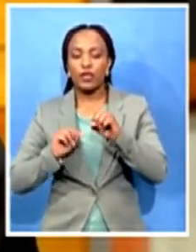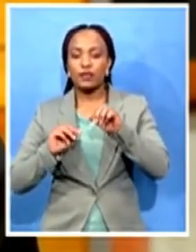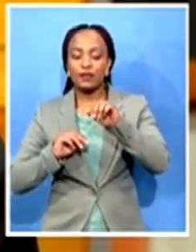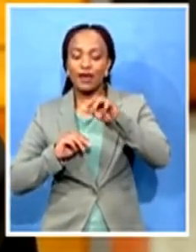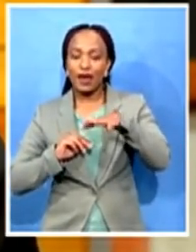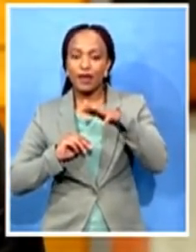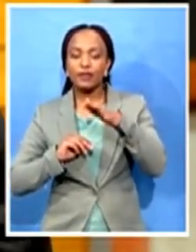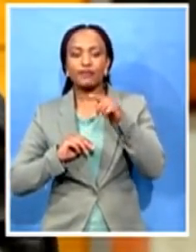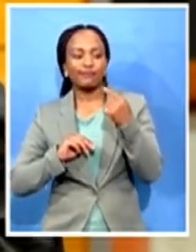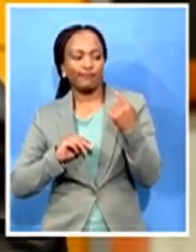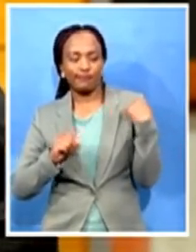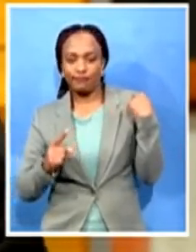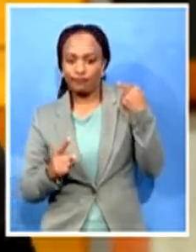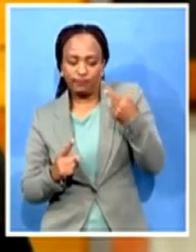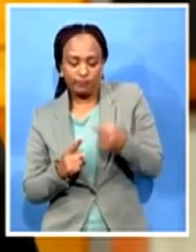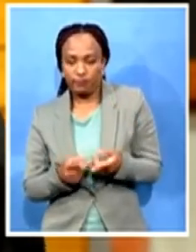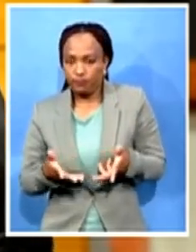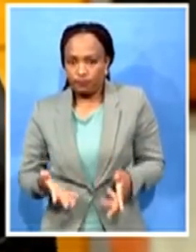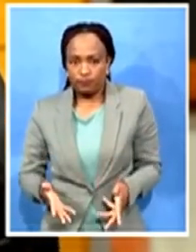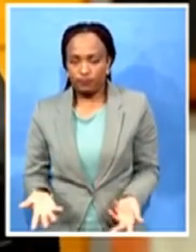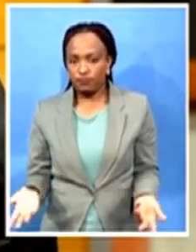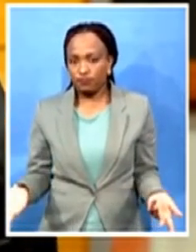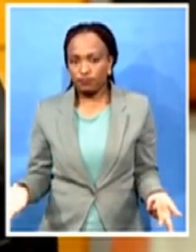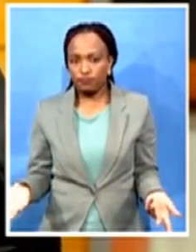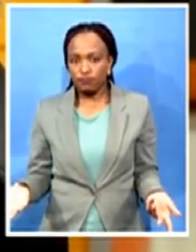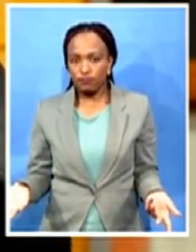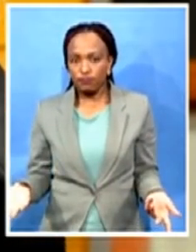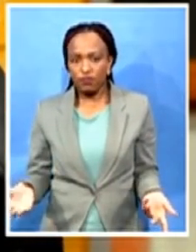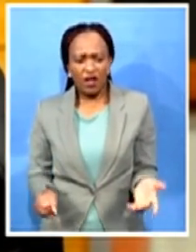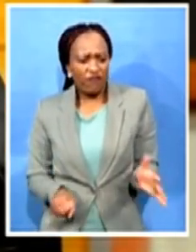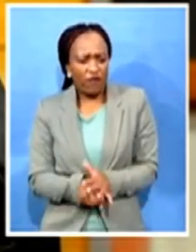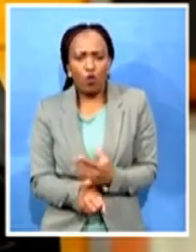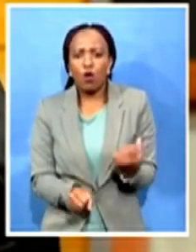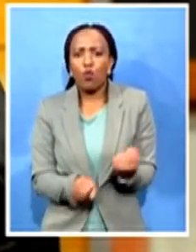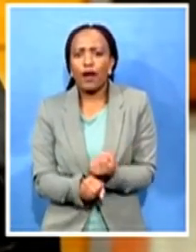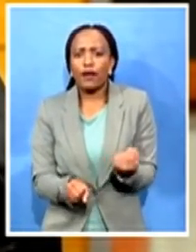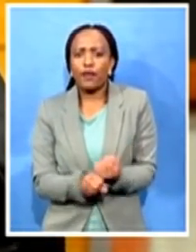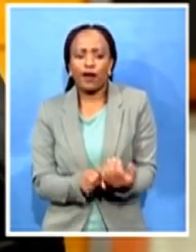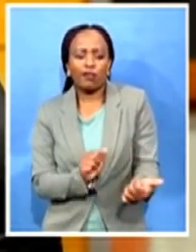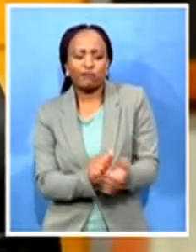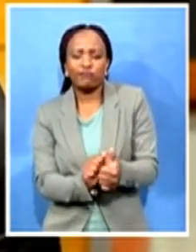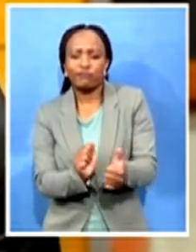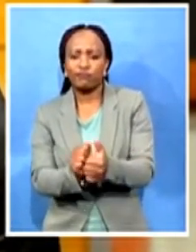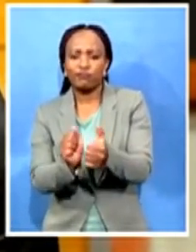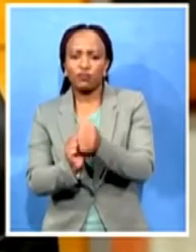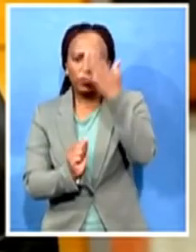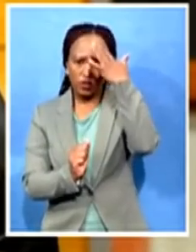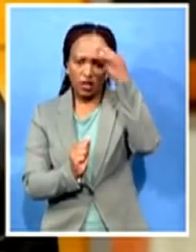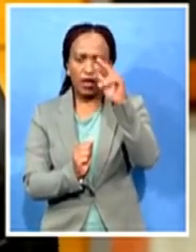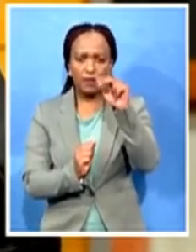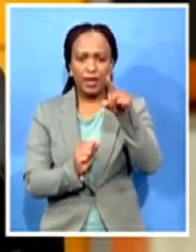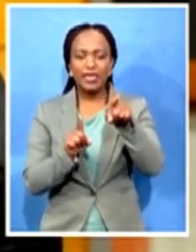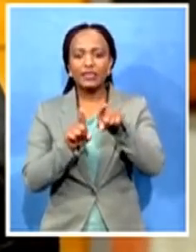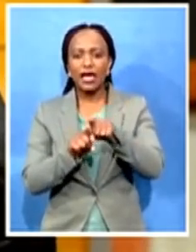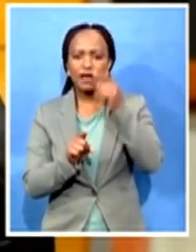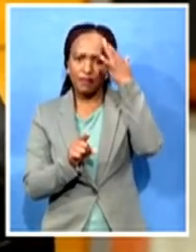date, other than his full cooperation assistance, not only to the state, but also to the State Capture Commission and also to the Special Investigation